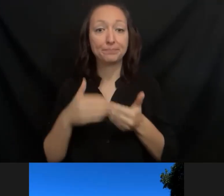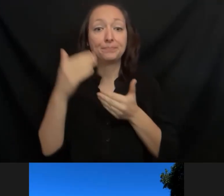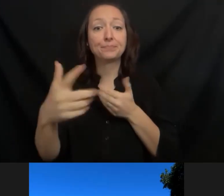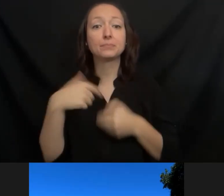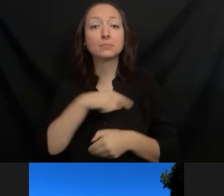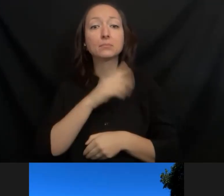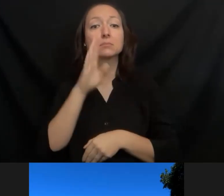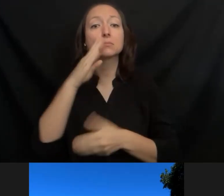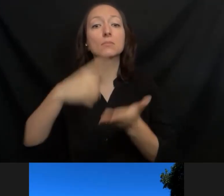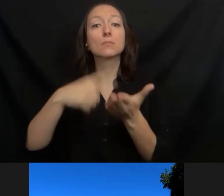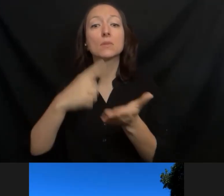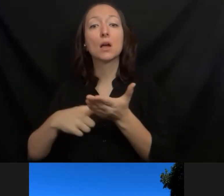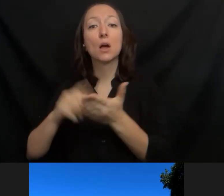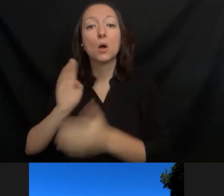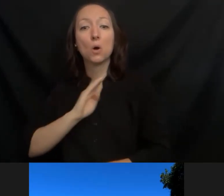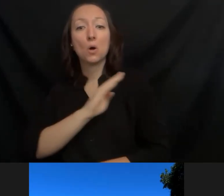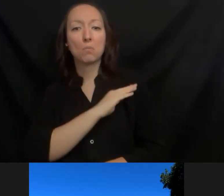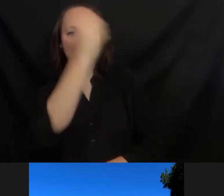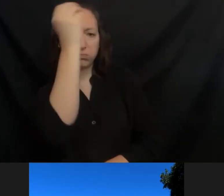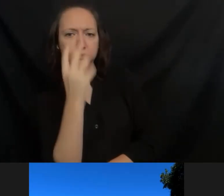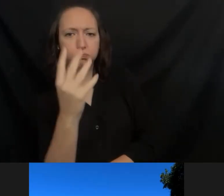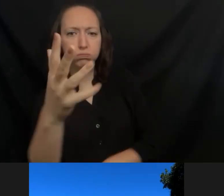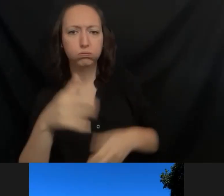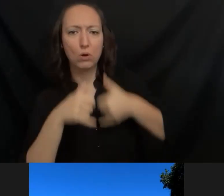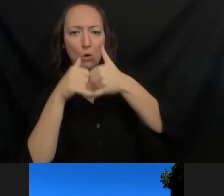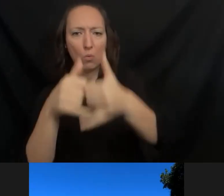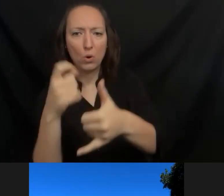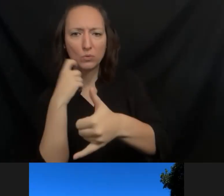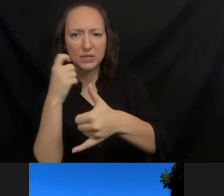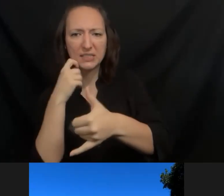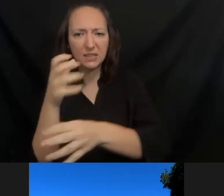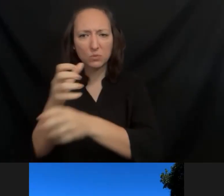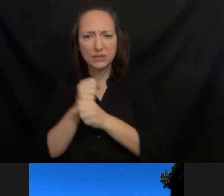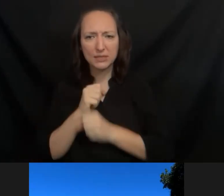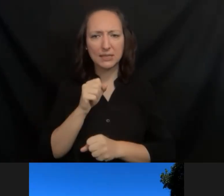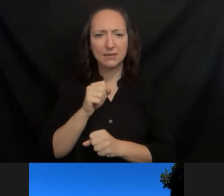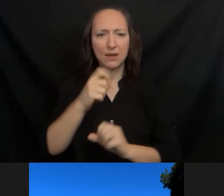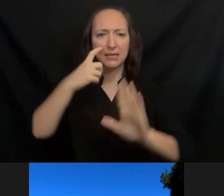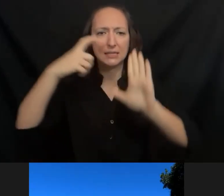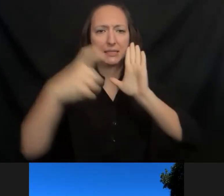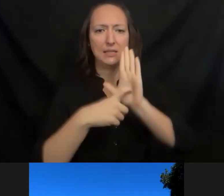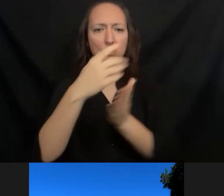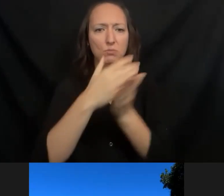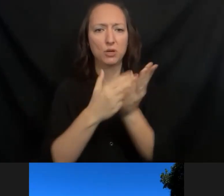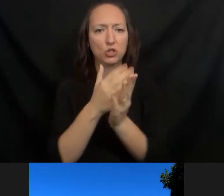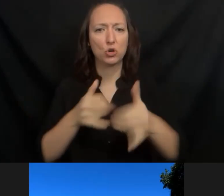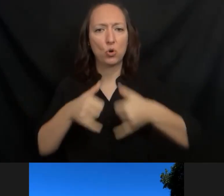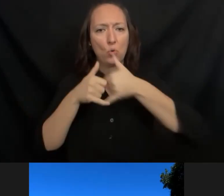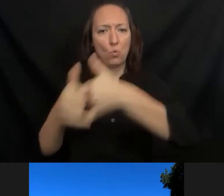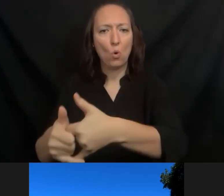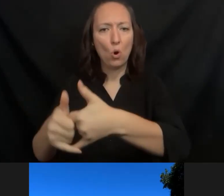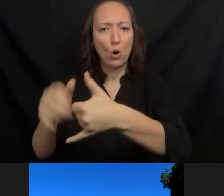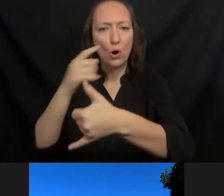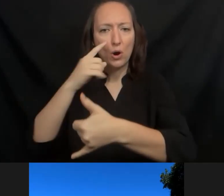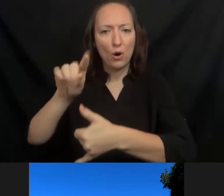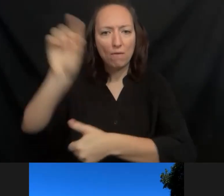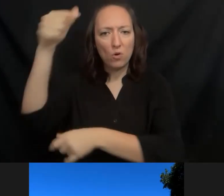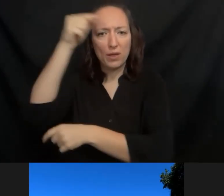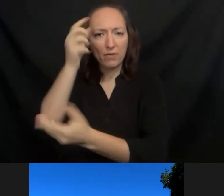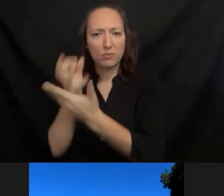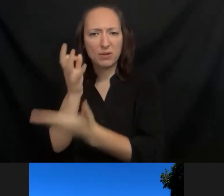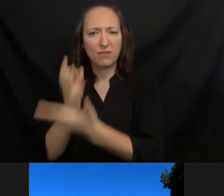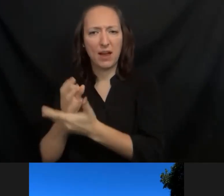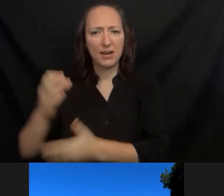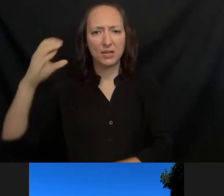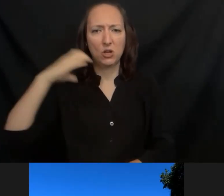Officers Association, otherwise known as the GFOA. And this award was for our 2026 capital and operating budgets.